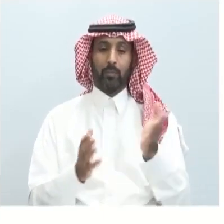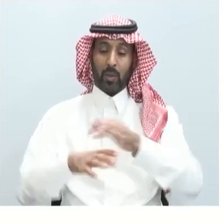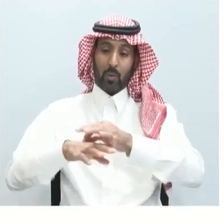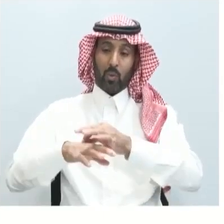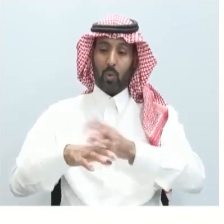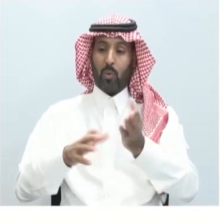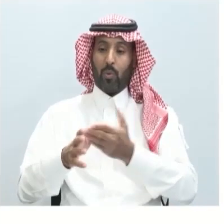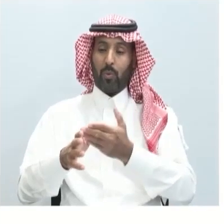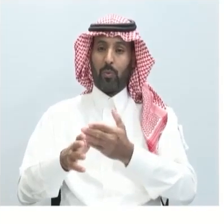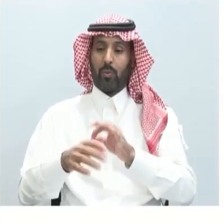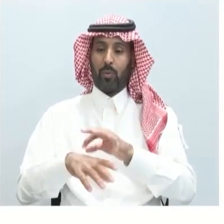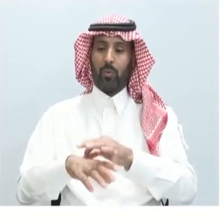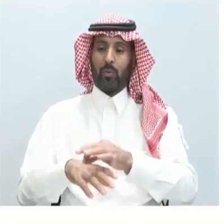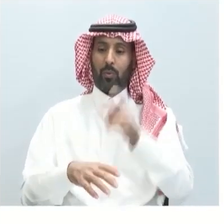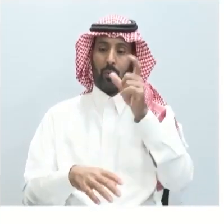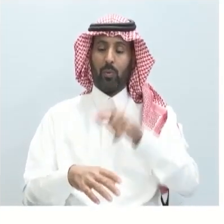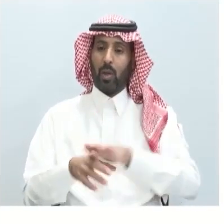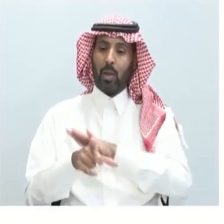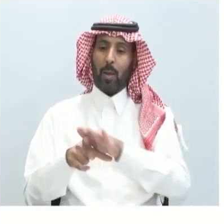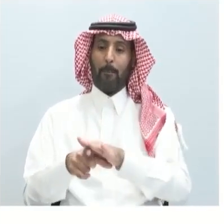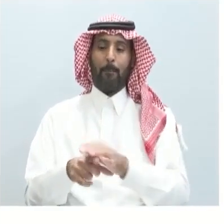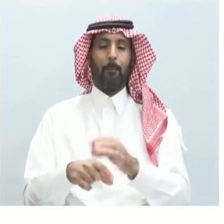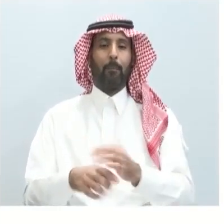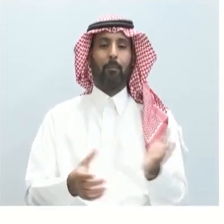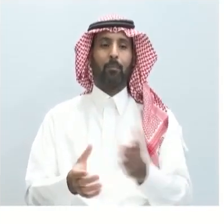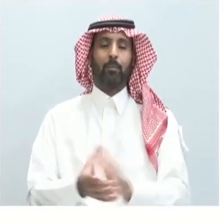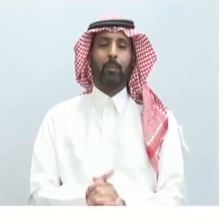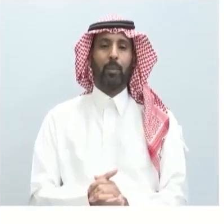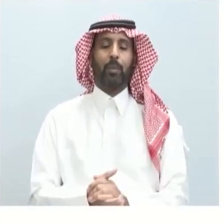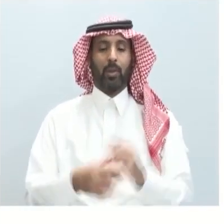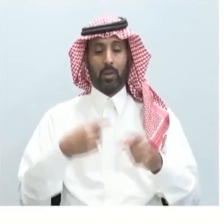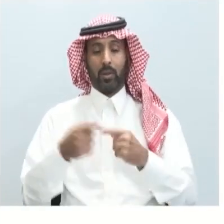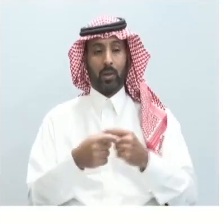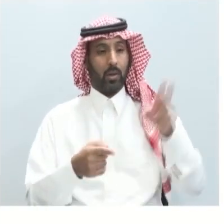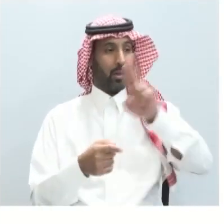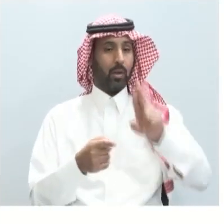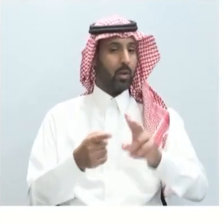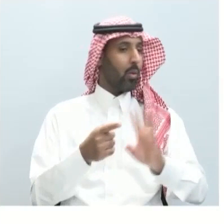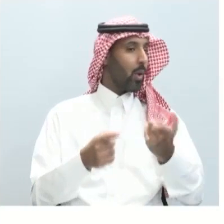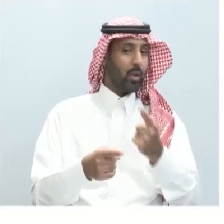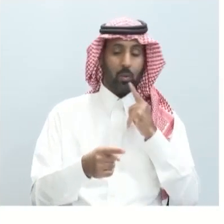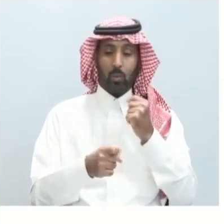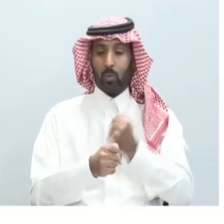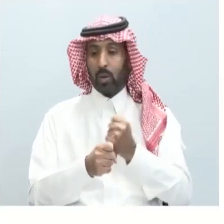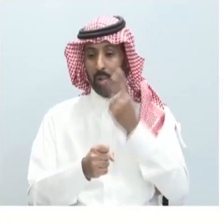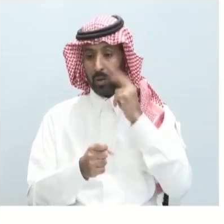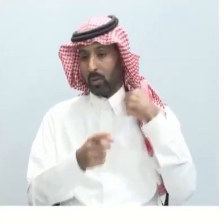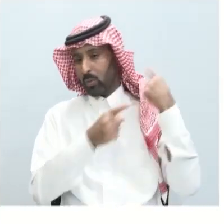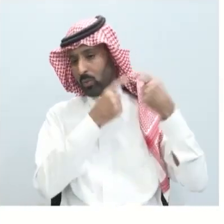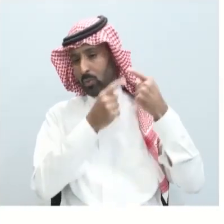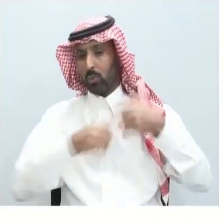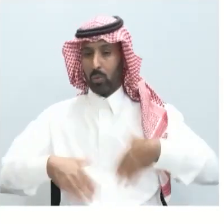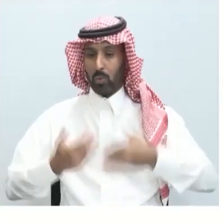on basically on its people. Continuing with the question here, what will cultural and